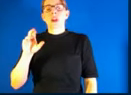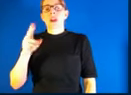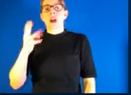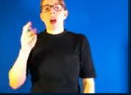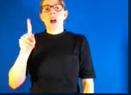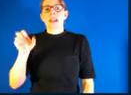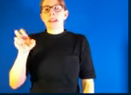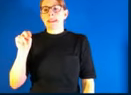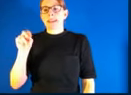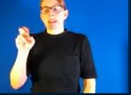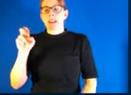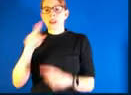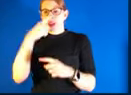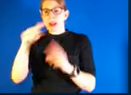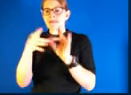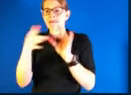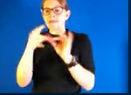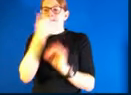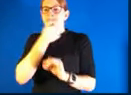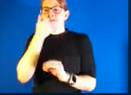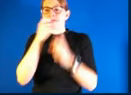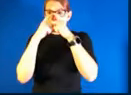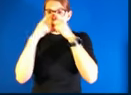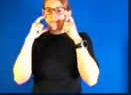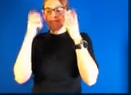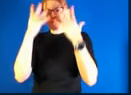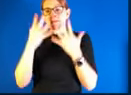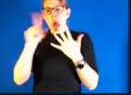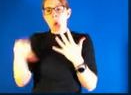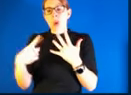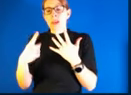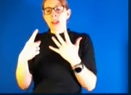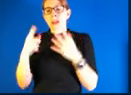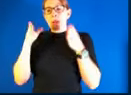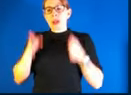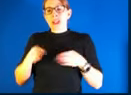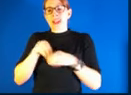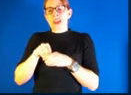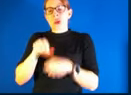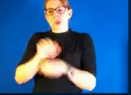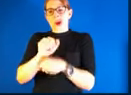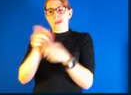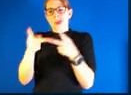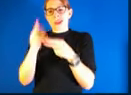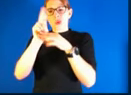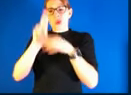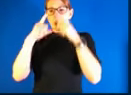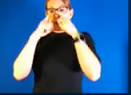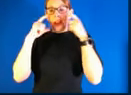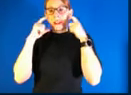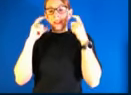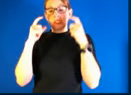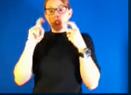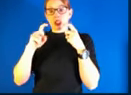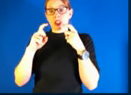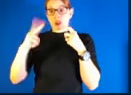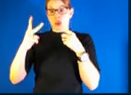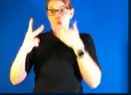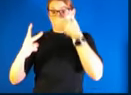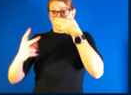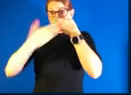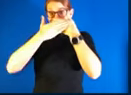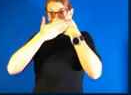cloth masks. Unfortunately, she says she's the Yeah. only person in her workplace Yeah. wearing a mask. So should she be doubling up? Since she's the Yeah. only one, should